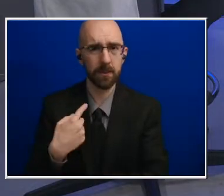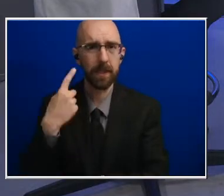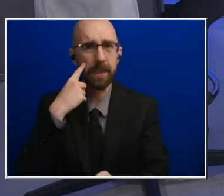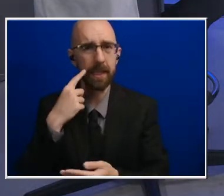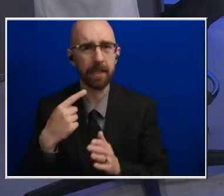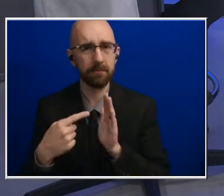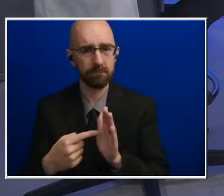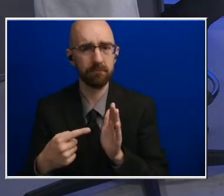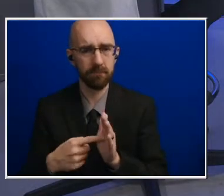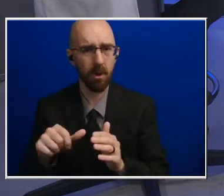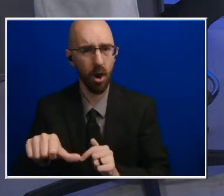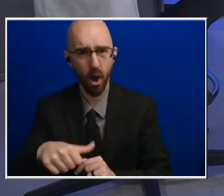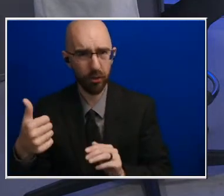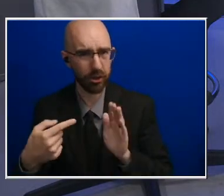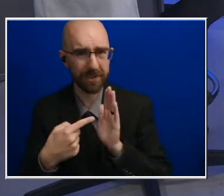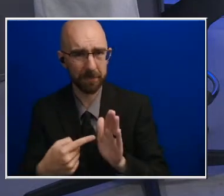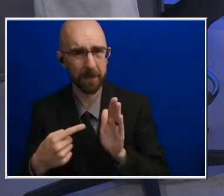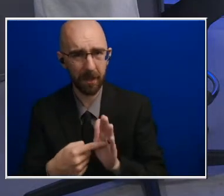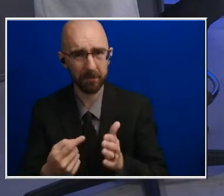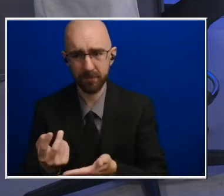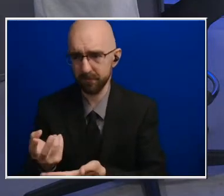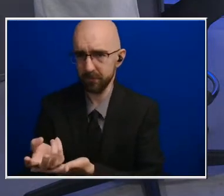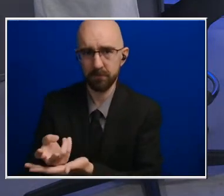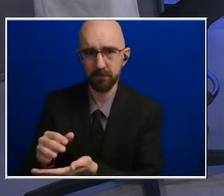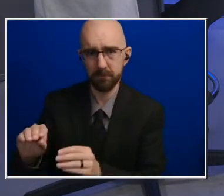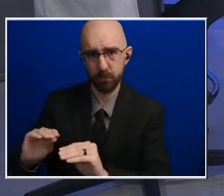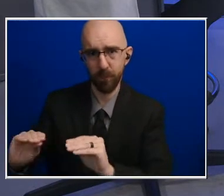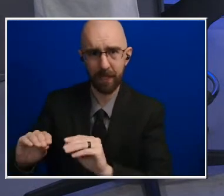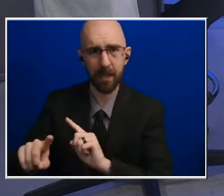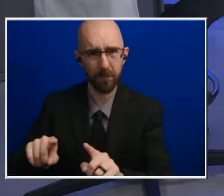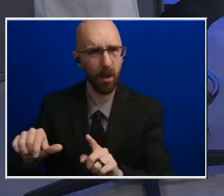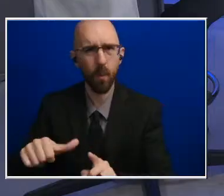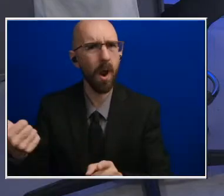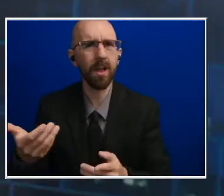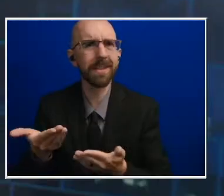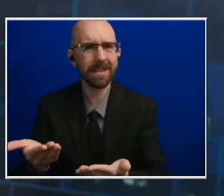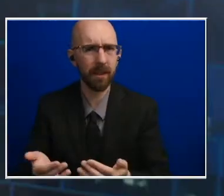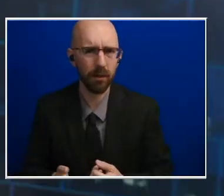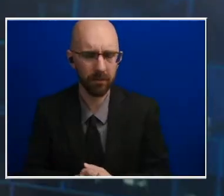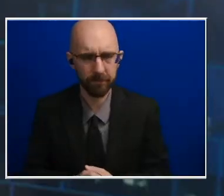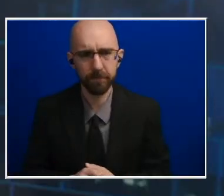other symptoms that people need to be aware of, and what are they? Yes.